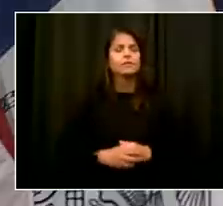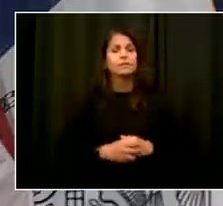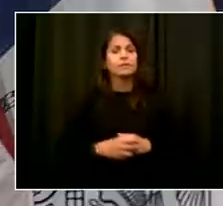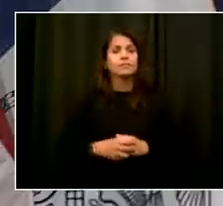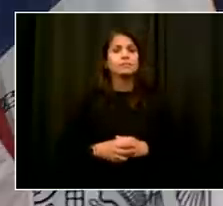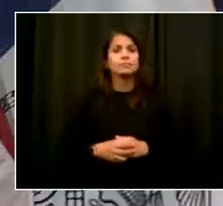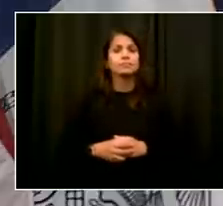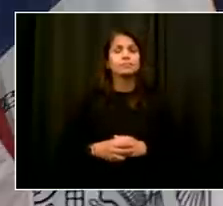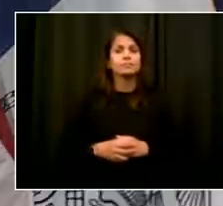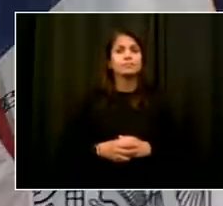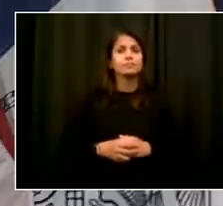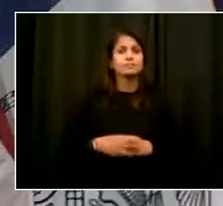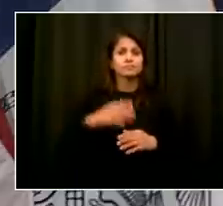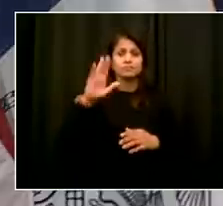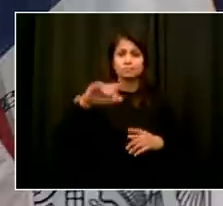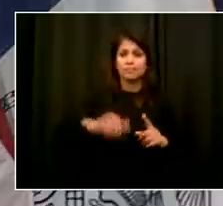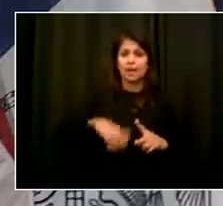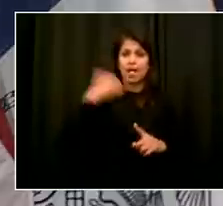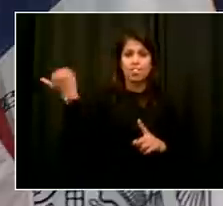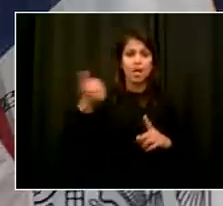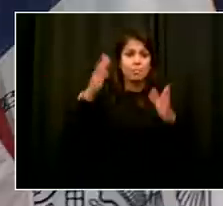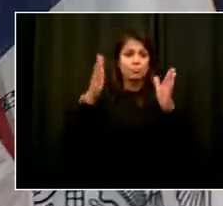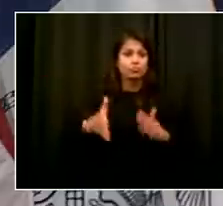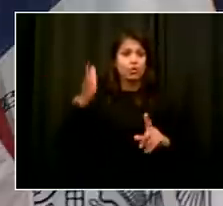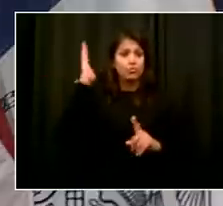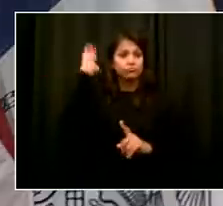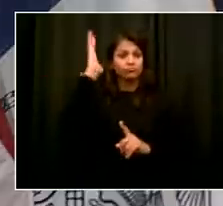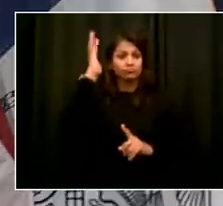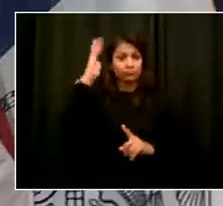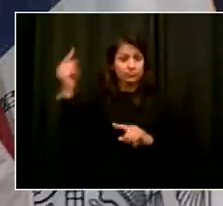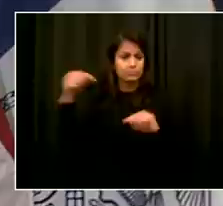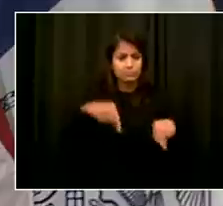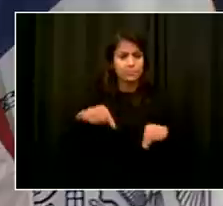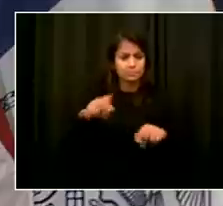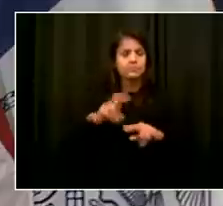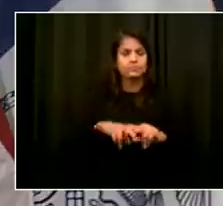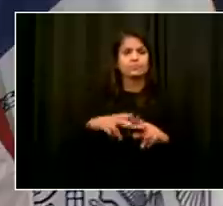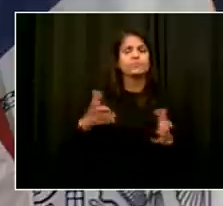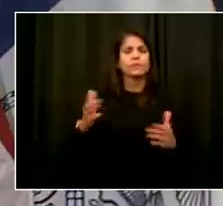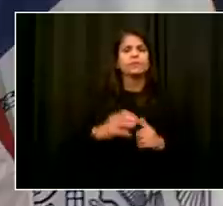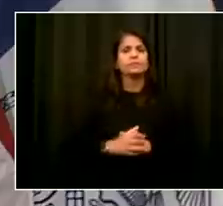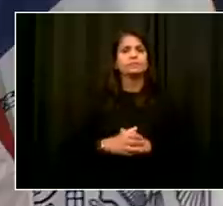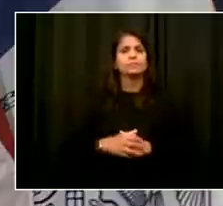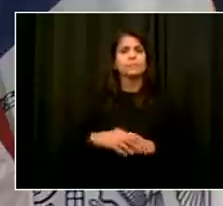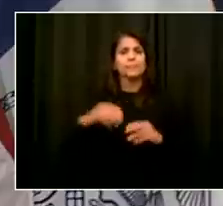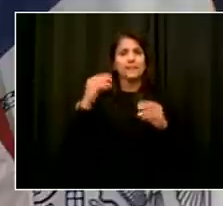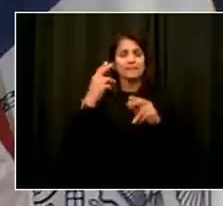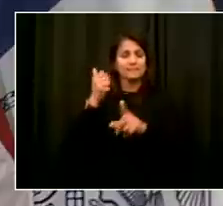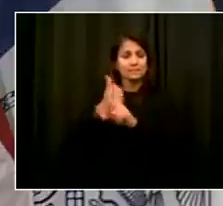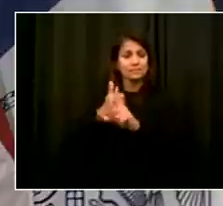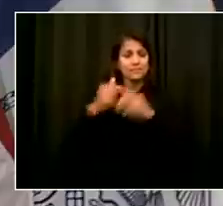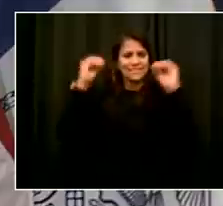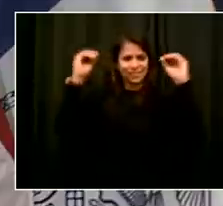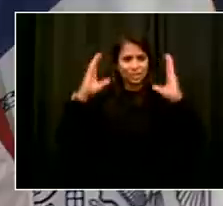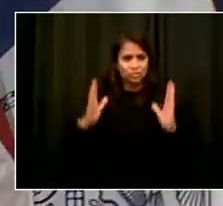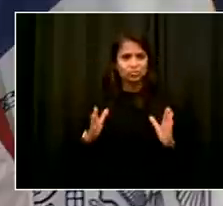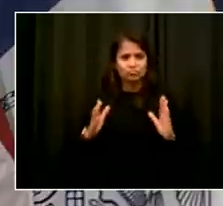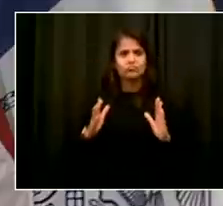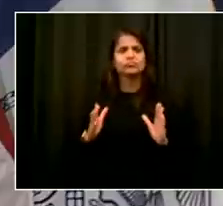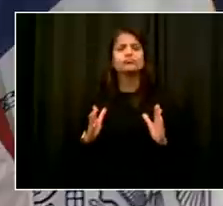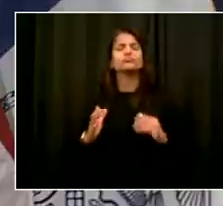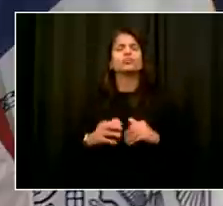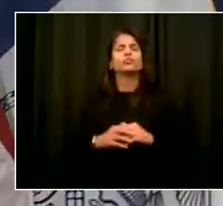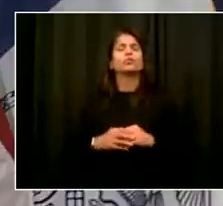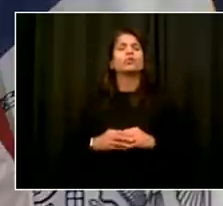who serves our kids. And if she was just here to tell you about her life of helping others and helping uplift